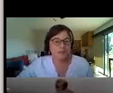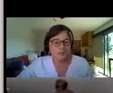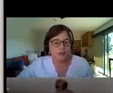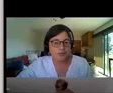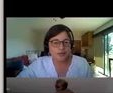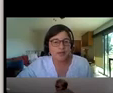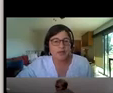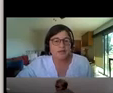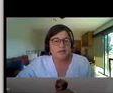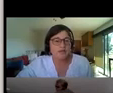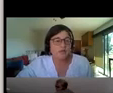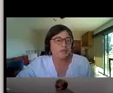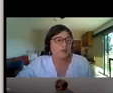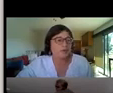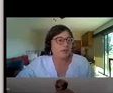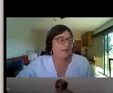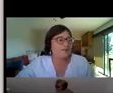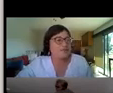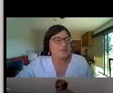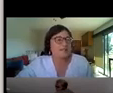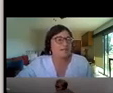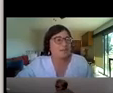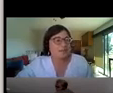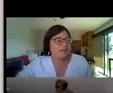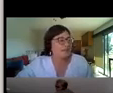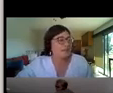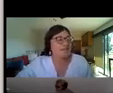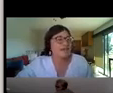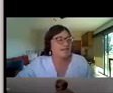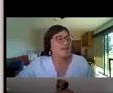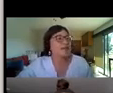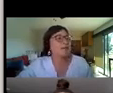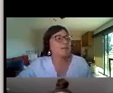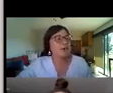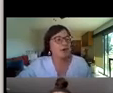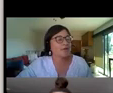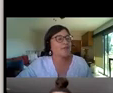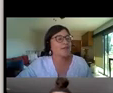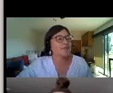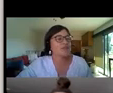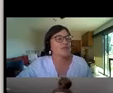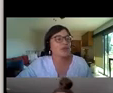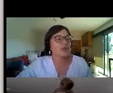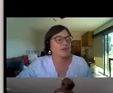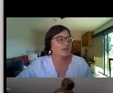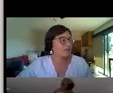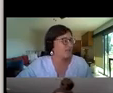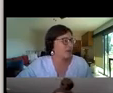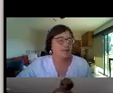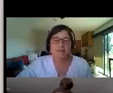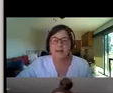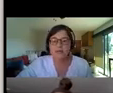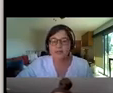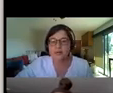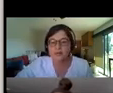or culture. So I'm going to emphasize a little bit that last part of the definition, regardless of